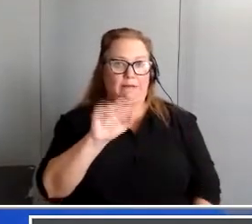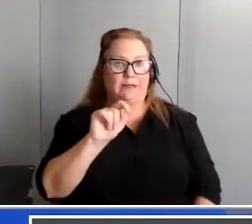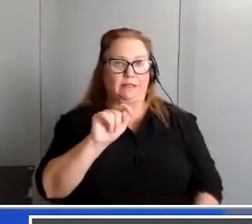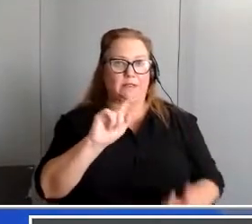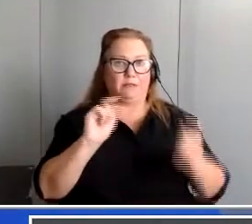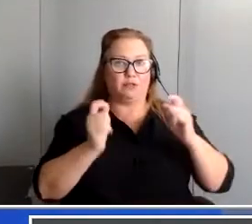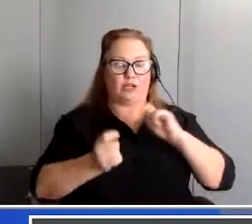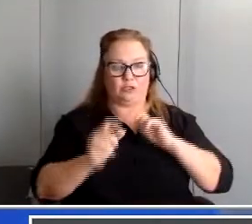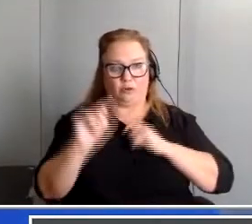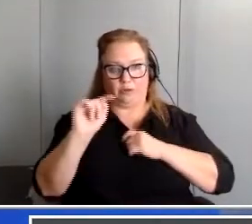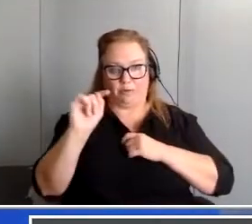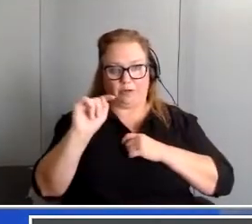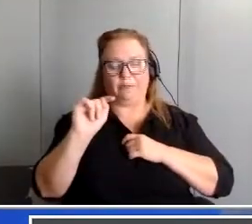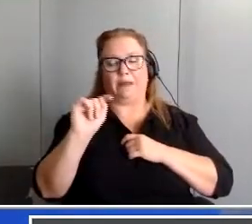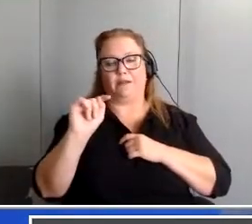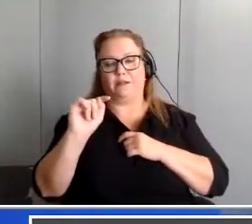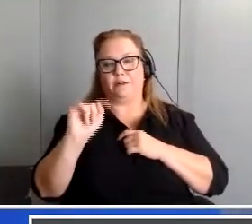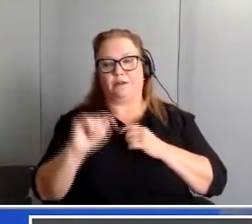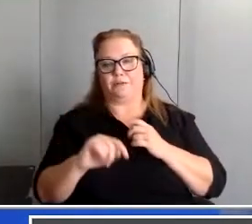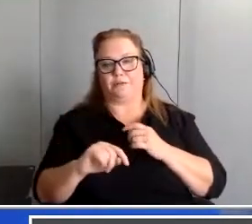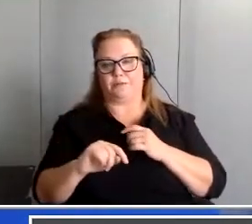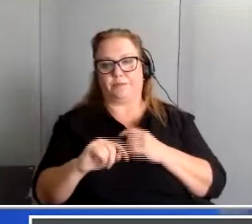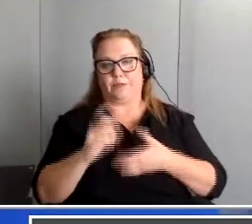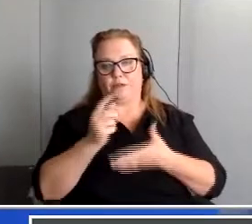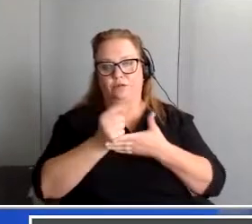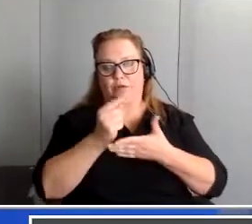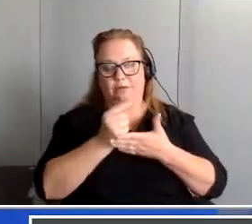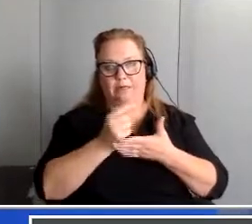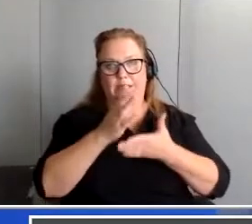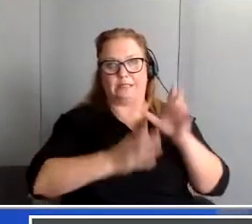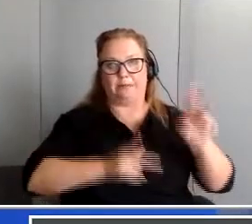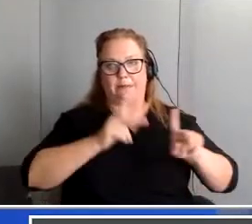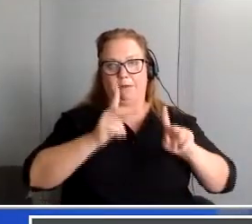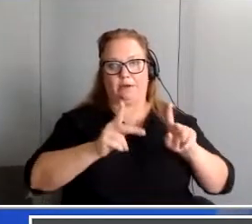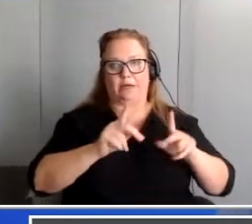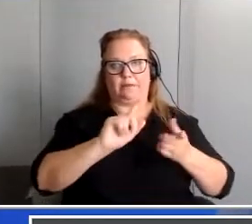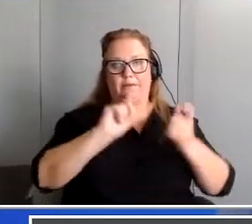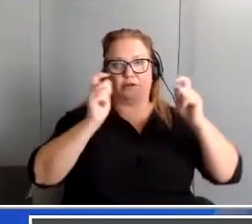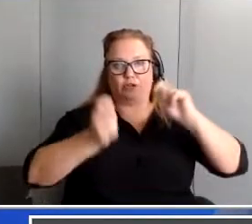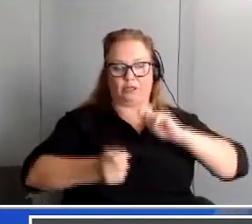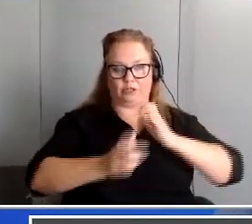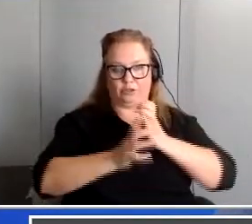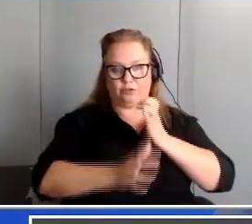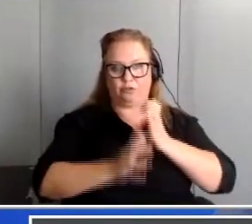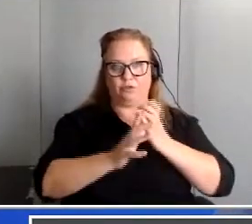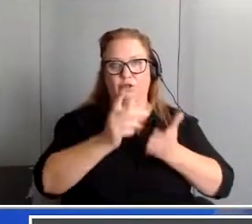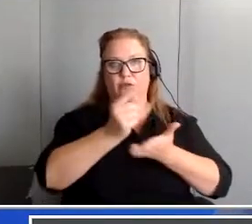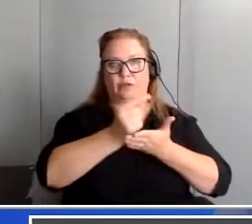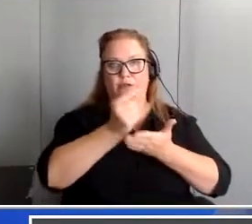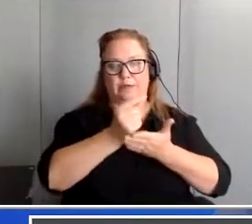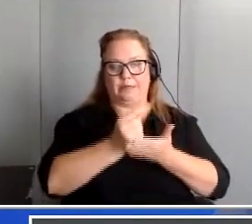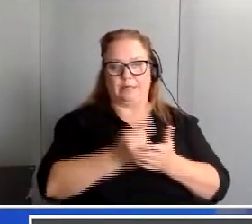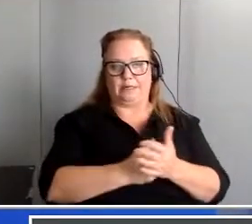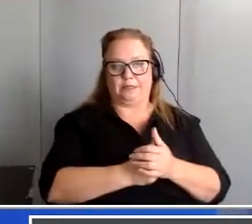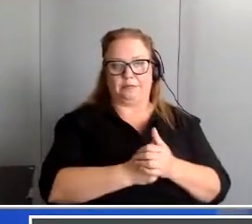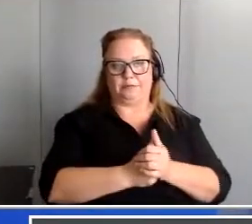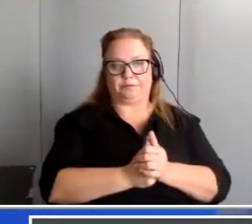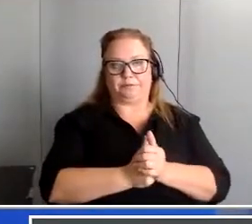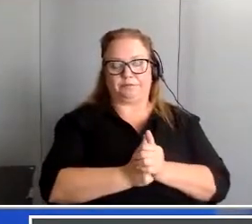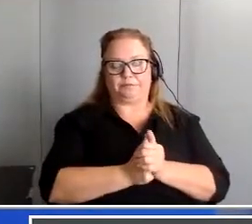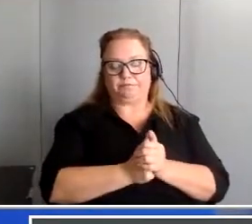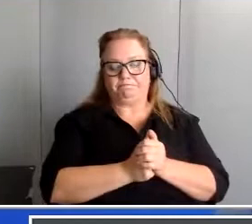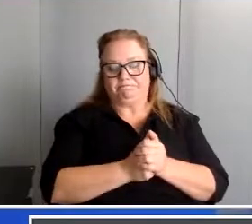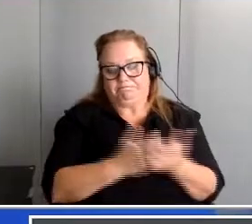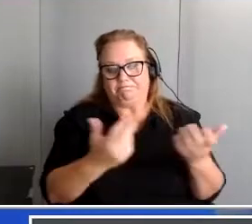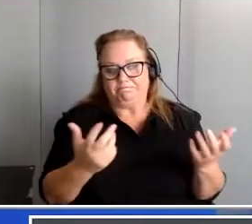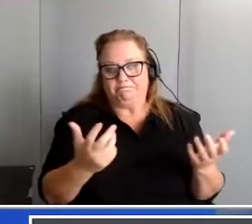peeing, urination during treatment. Some people can have some changes in stools during treatment. But it's